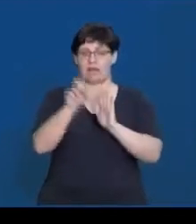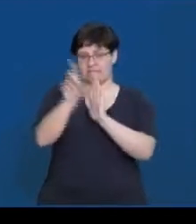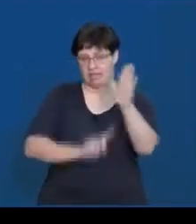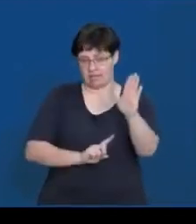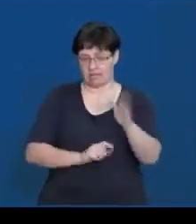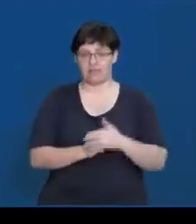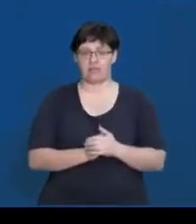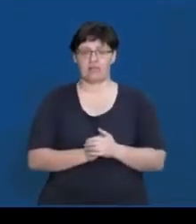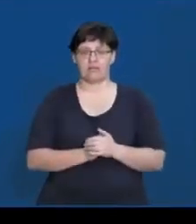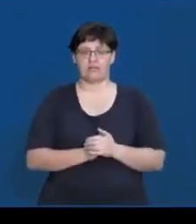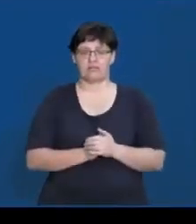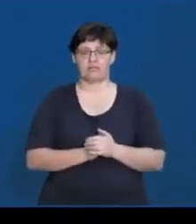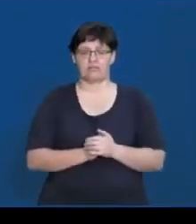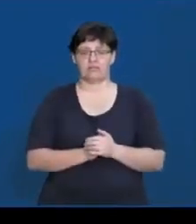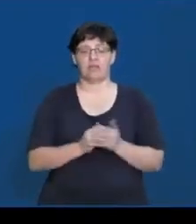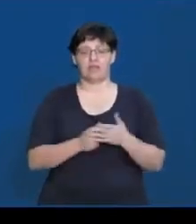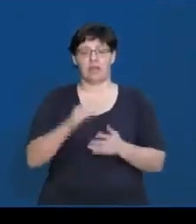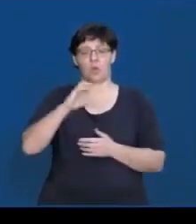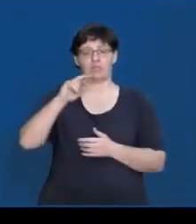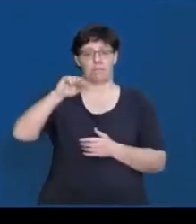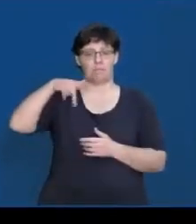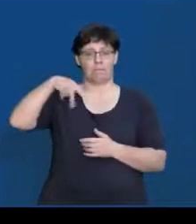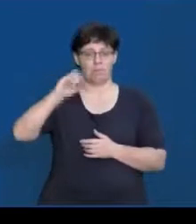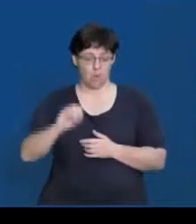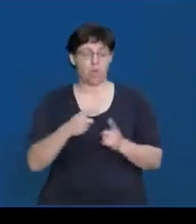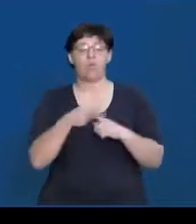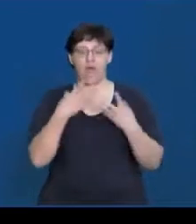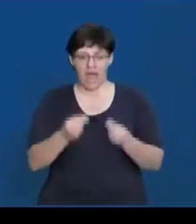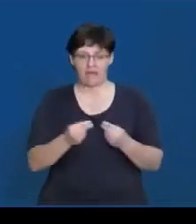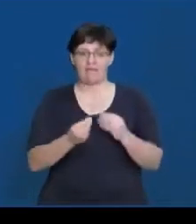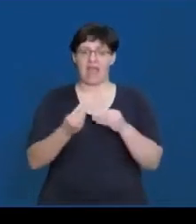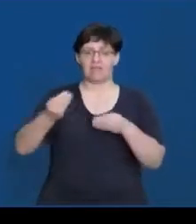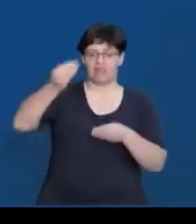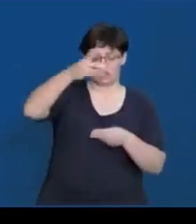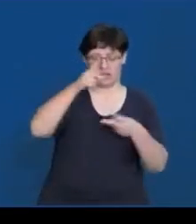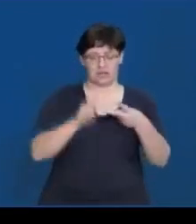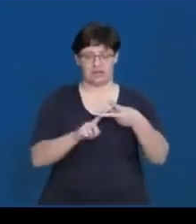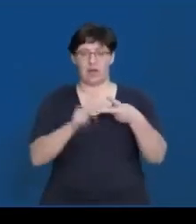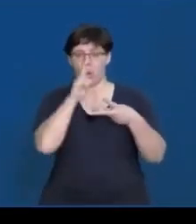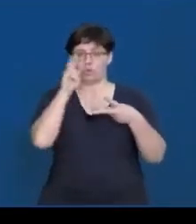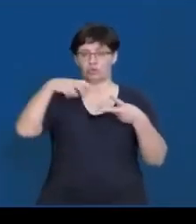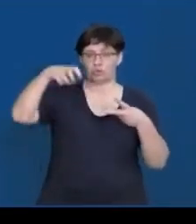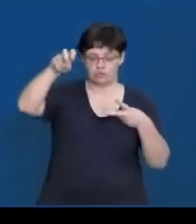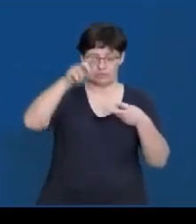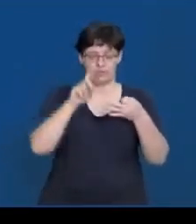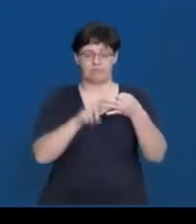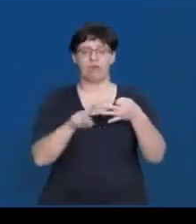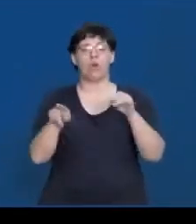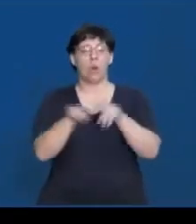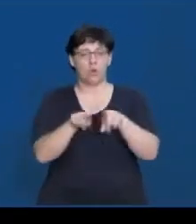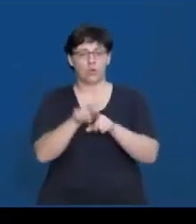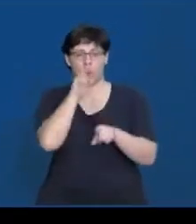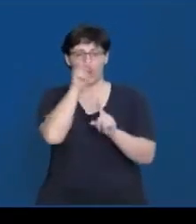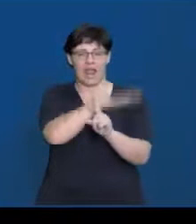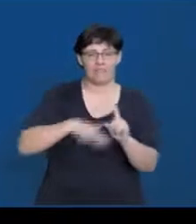failures. And then our contemporary economic issues, we tackle inflation, we look at tourism, and then we also look